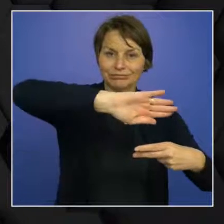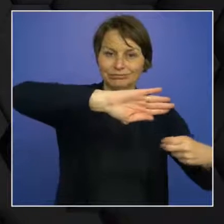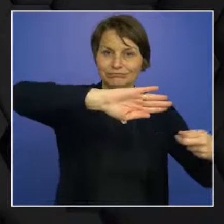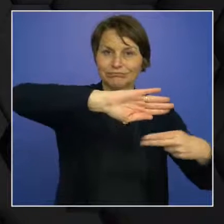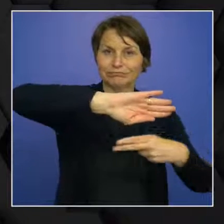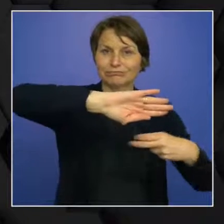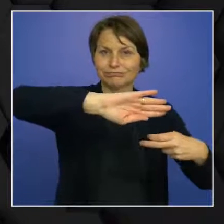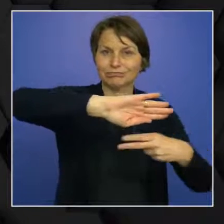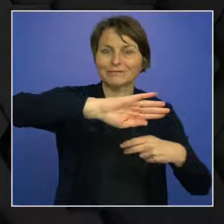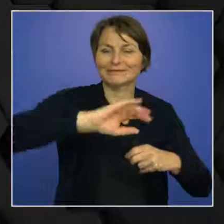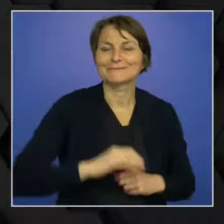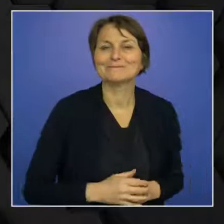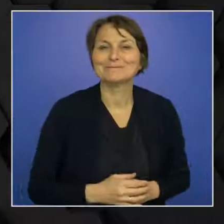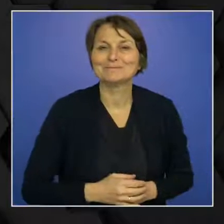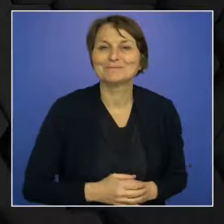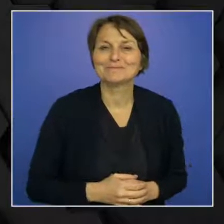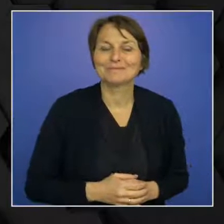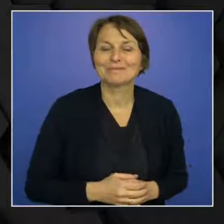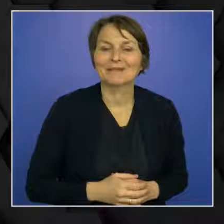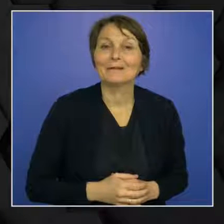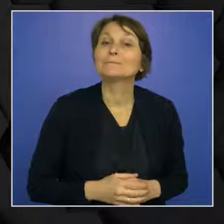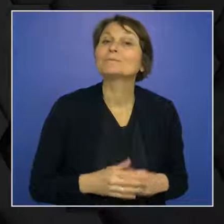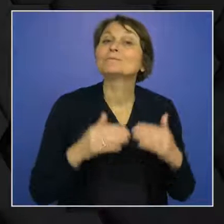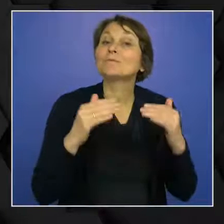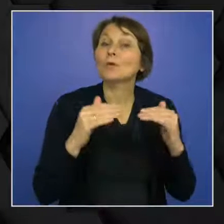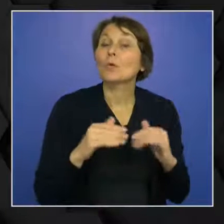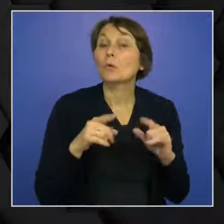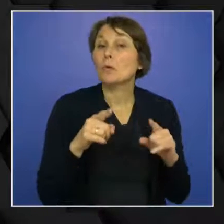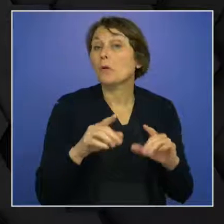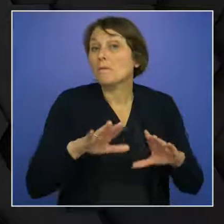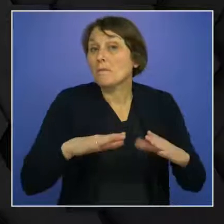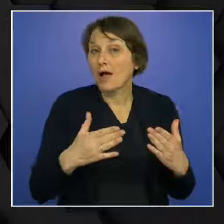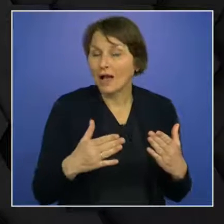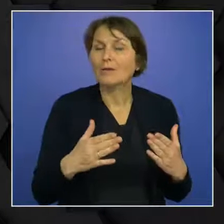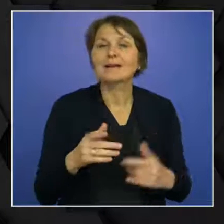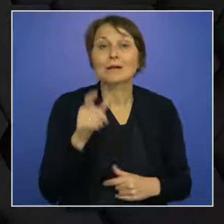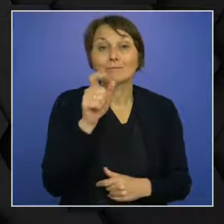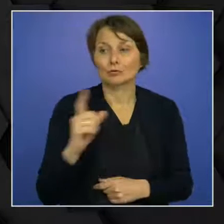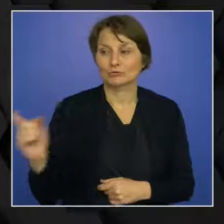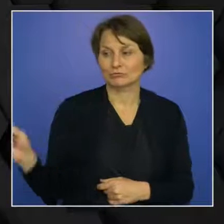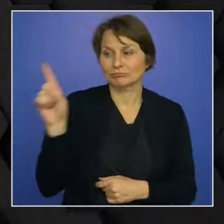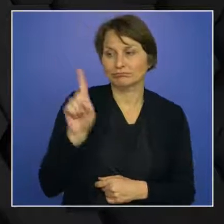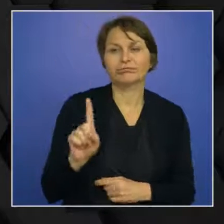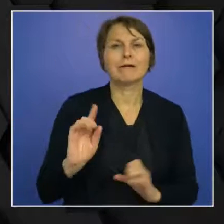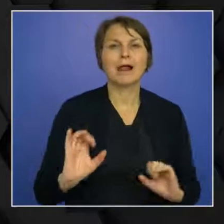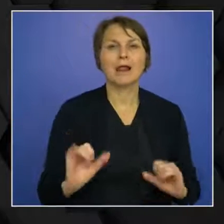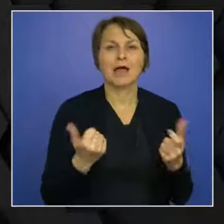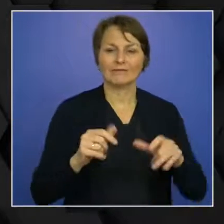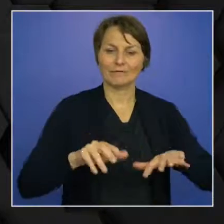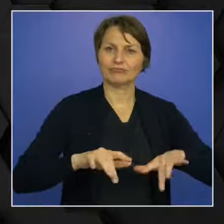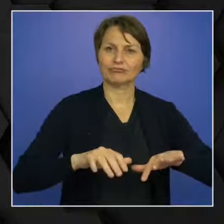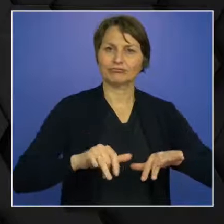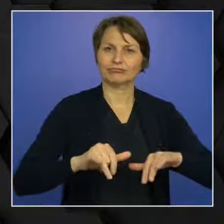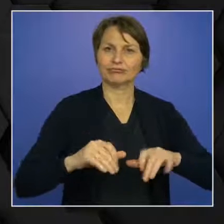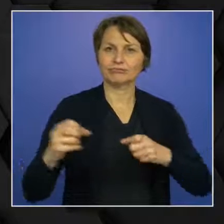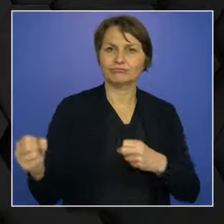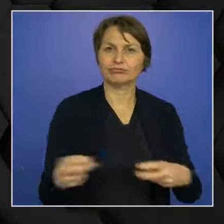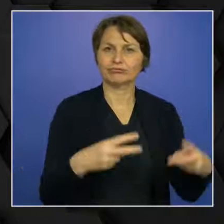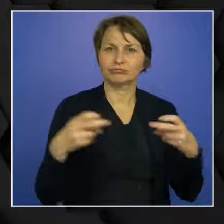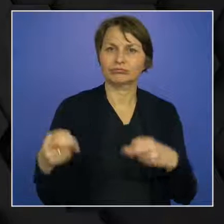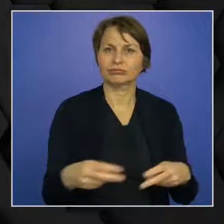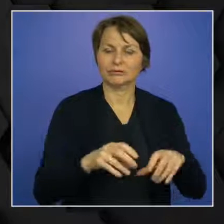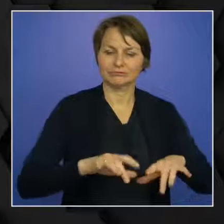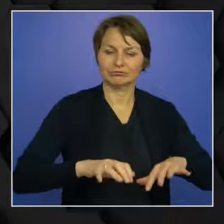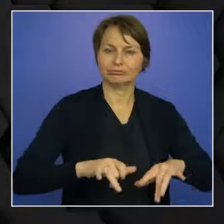thing you can do is getting a live transcriptor. Right. So you can have a person that types